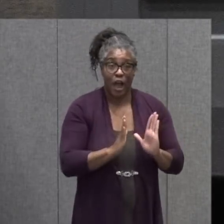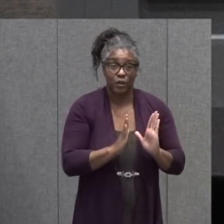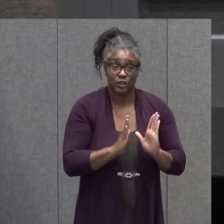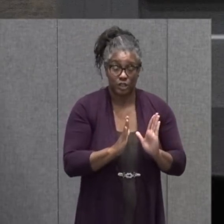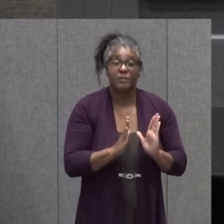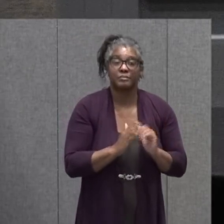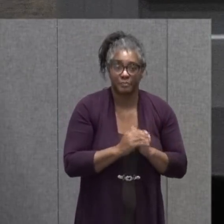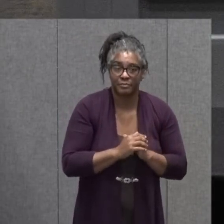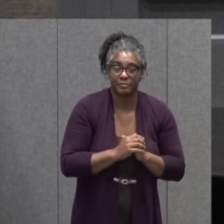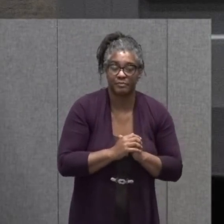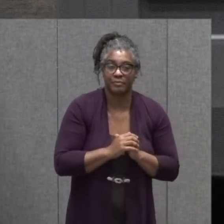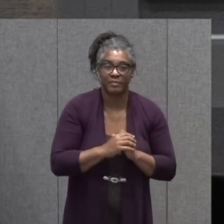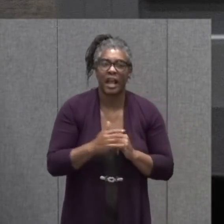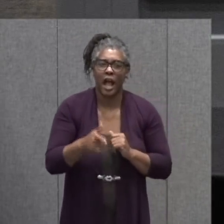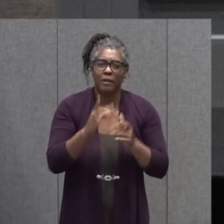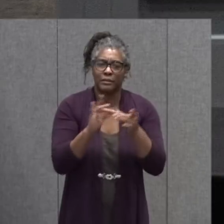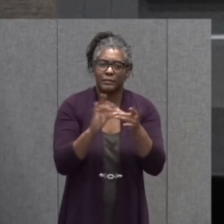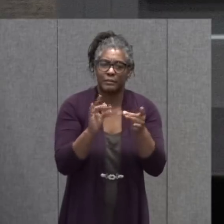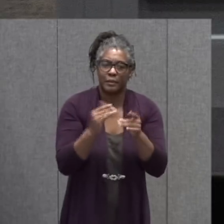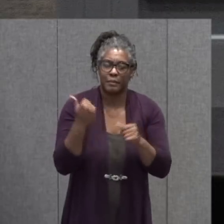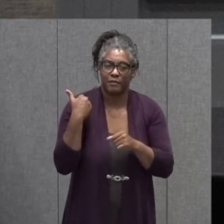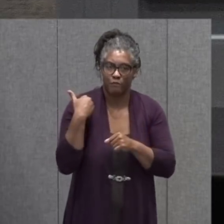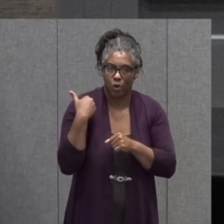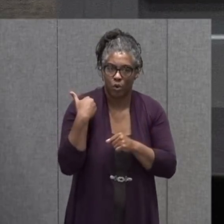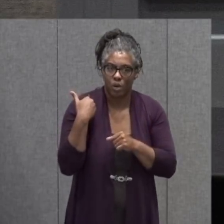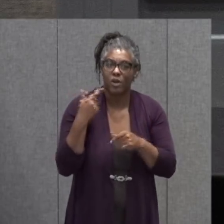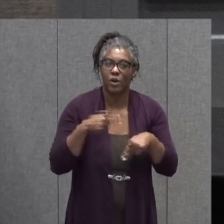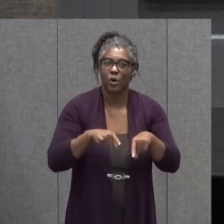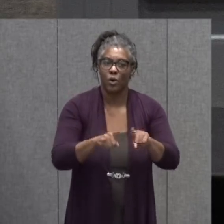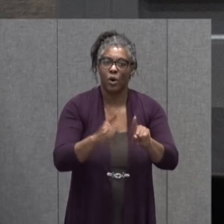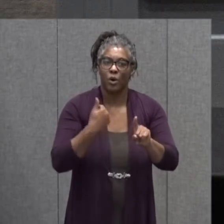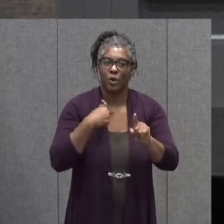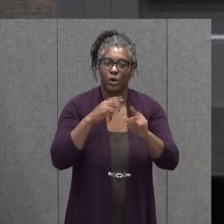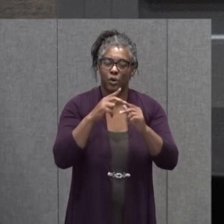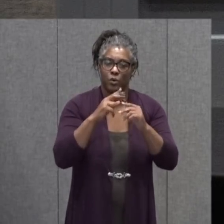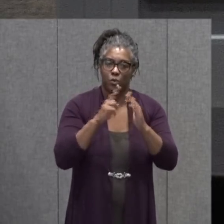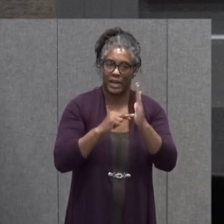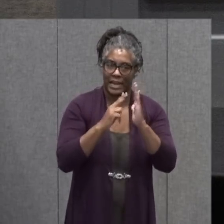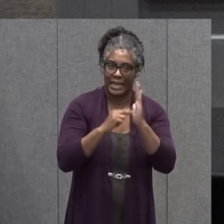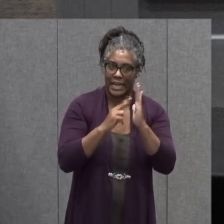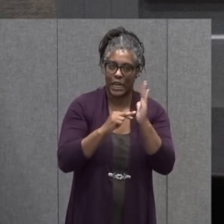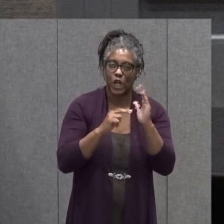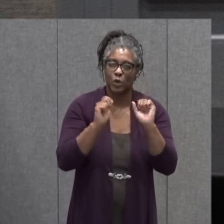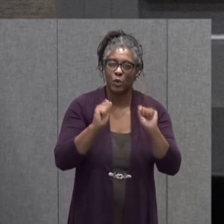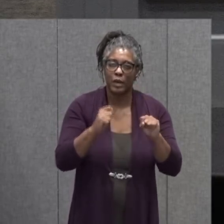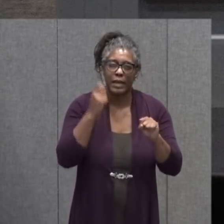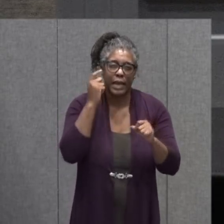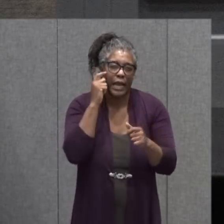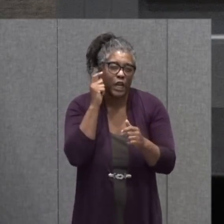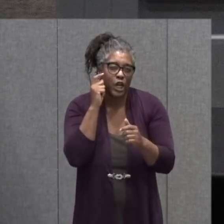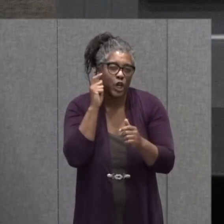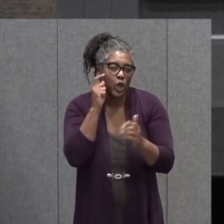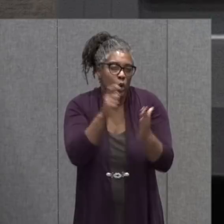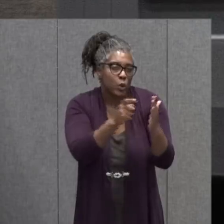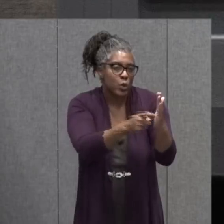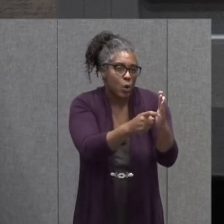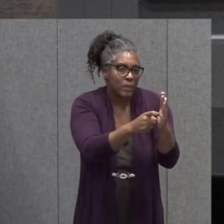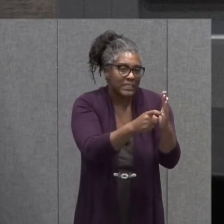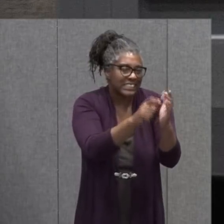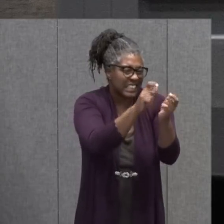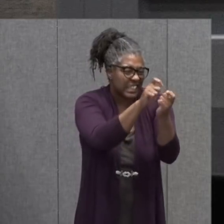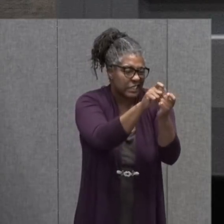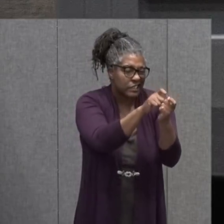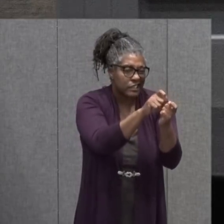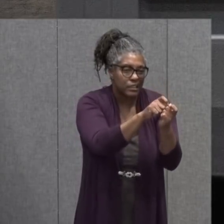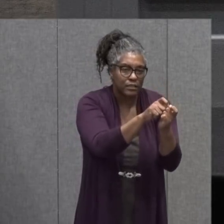things I was talking about before, that as we read the story, you can notice the smaller details that authors put in